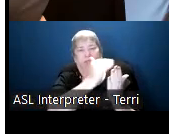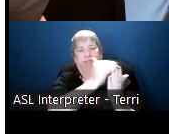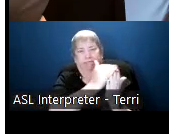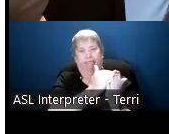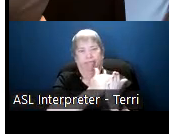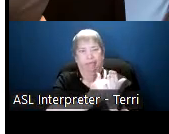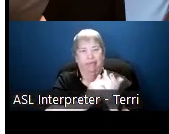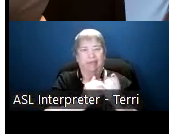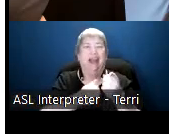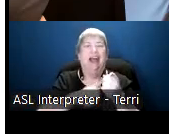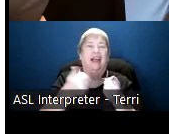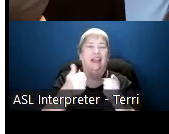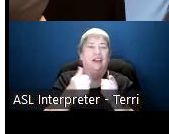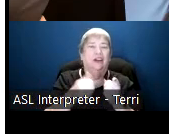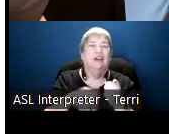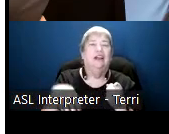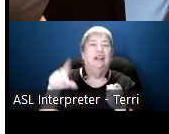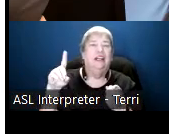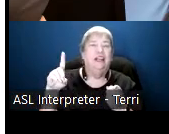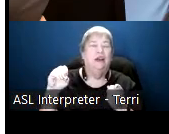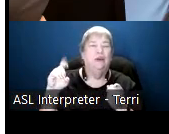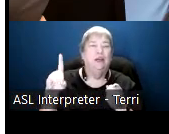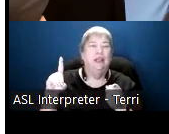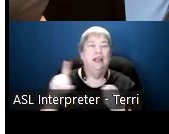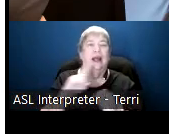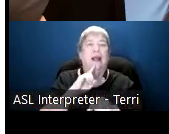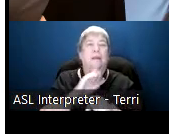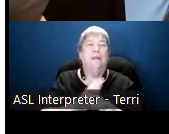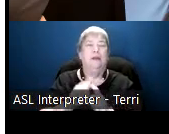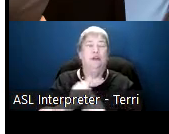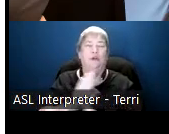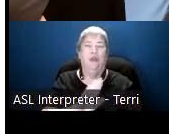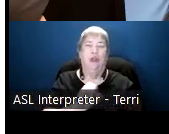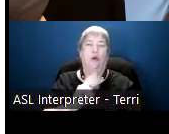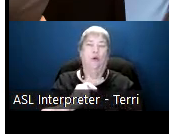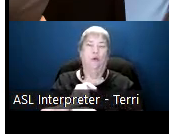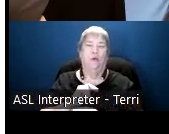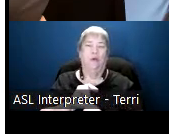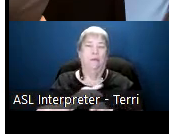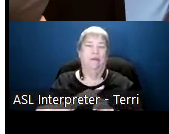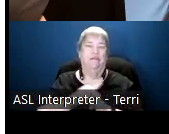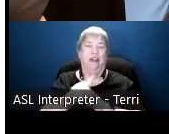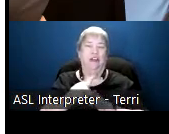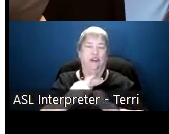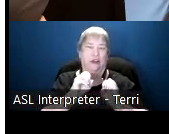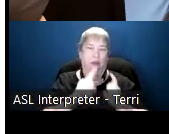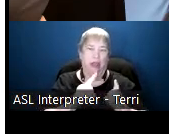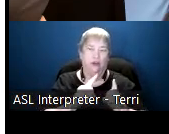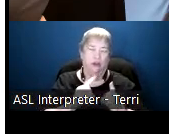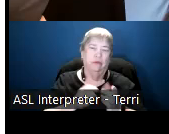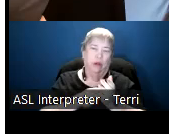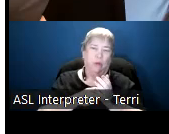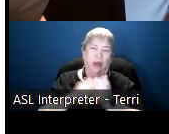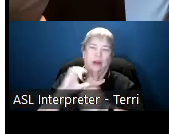are a couple more: remaining committed to their own professional education. So CEUs are part of their code of ethics,